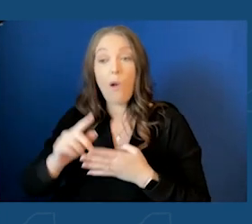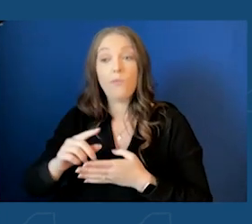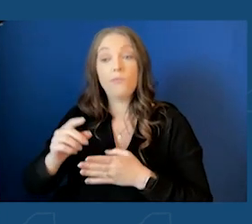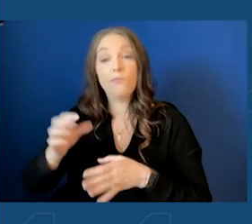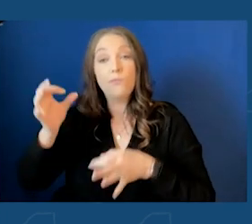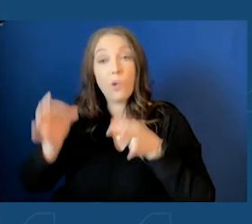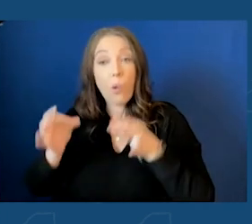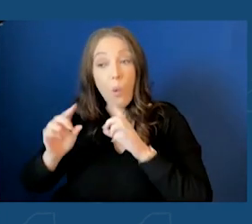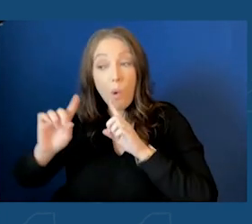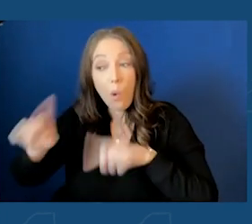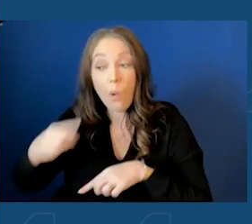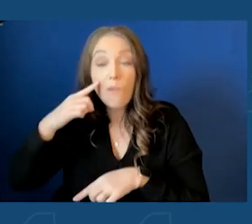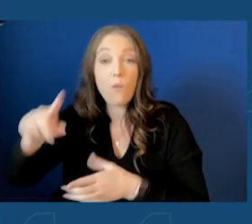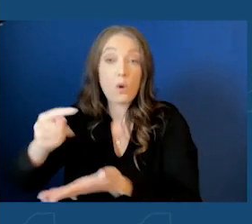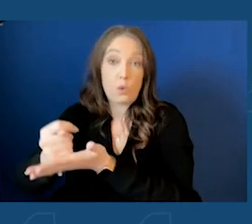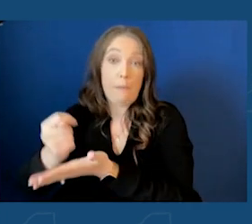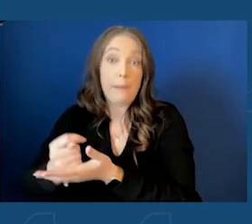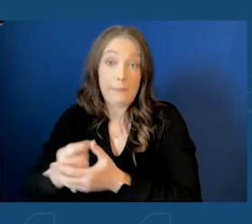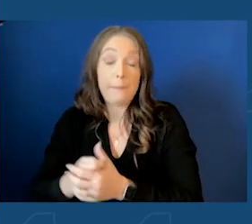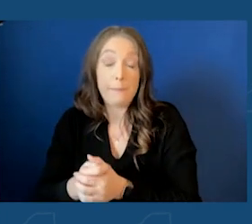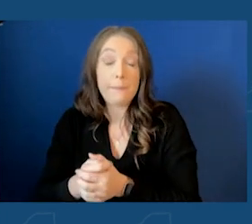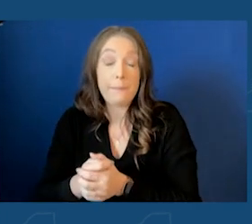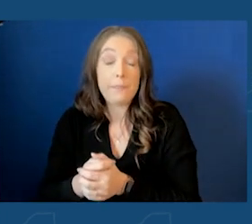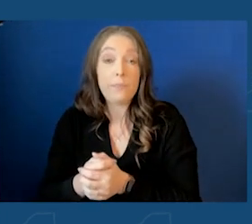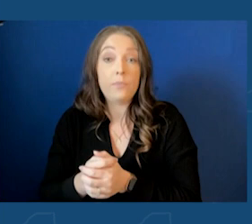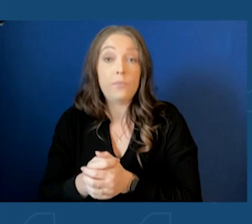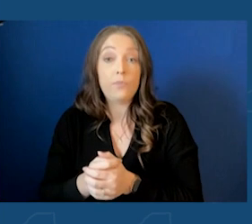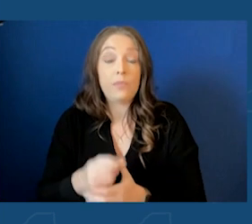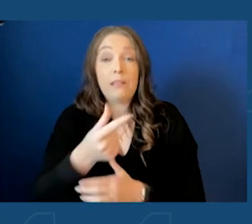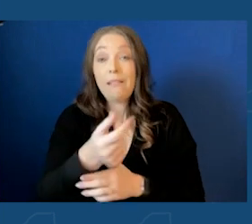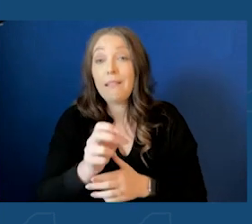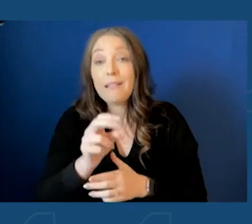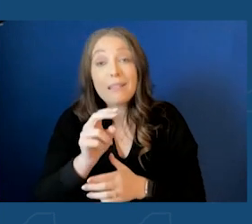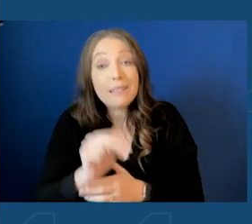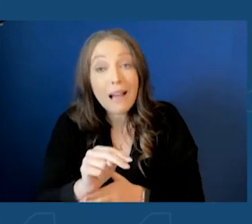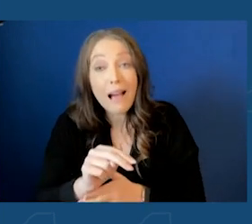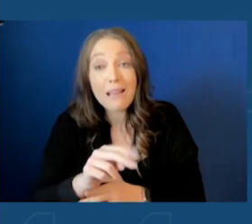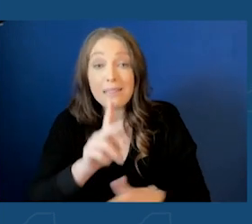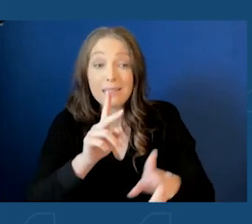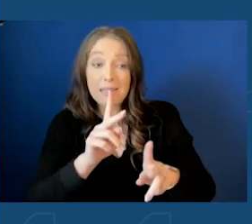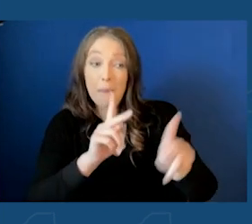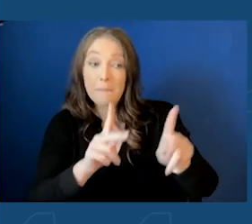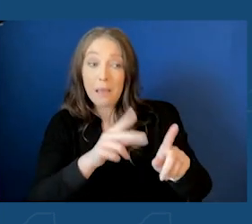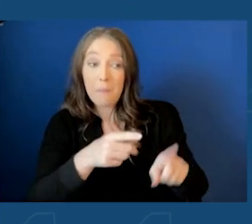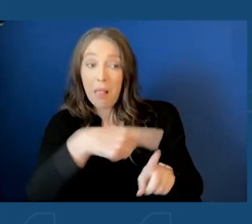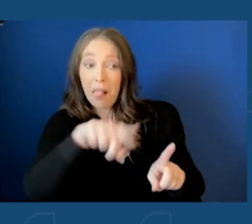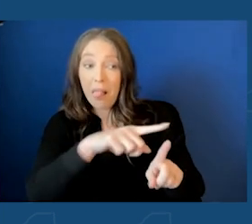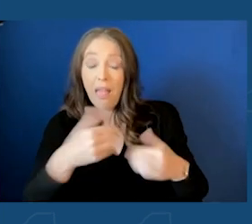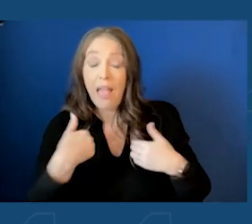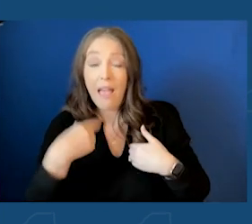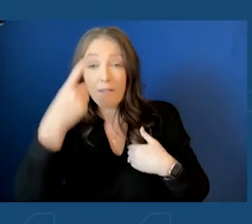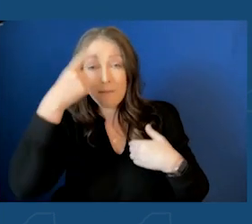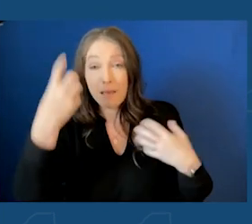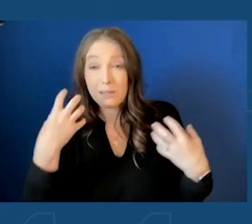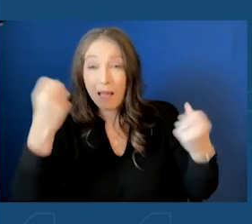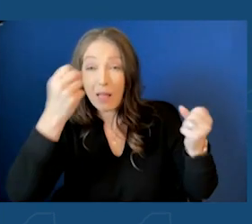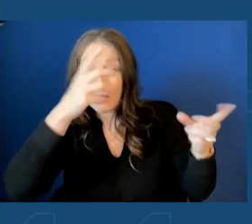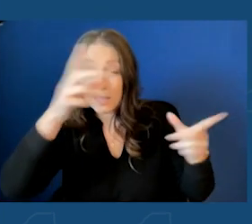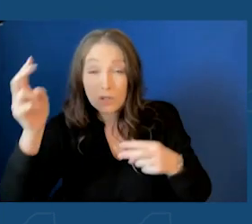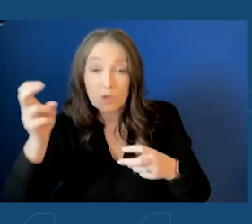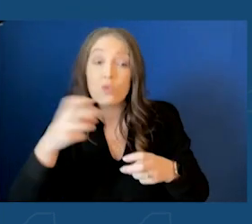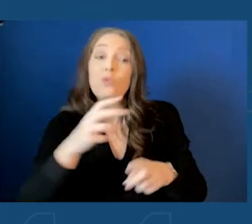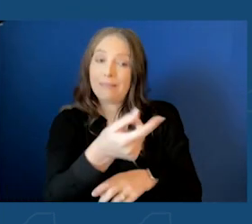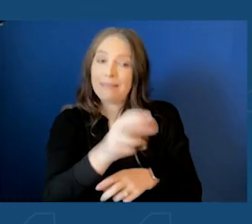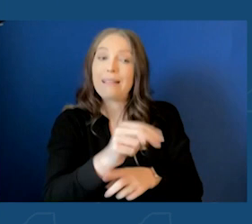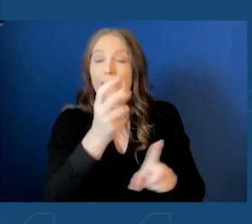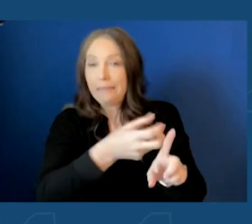others. And the other part is that keeping guns out of the hands with people with mental health problems. So I can tell people all this. I don't know what